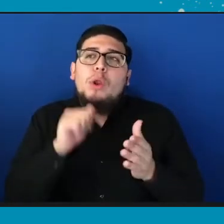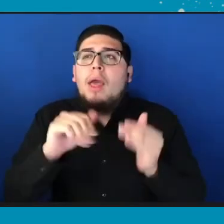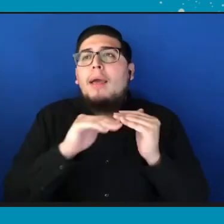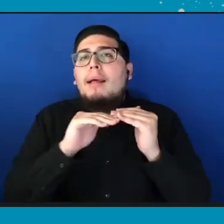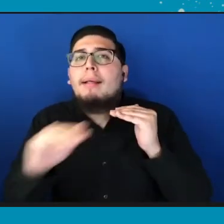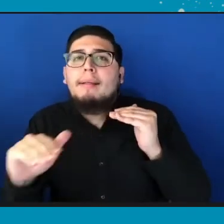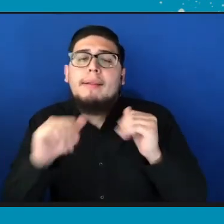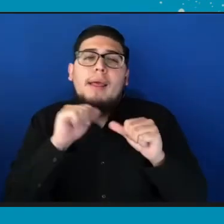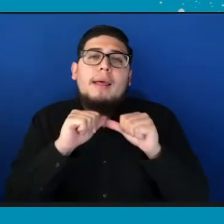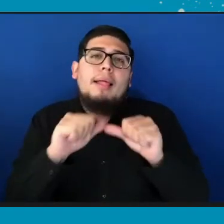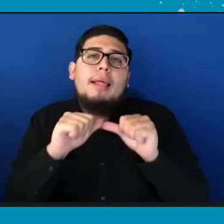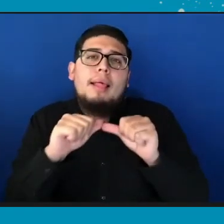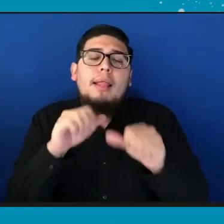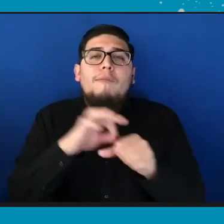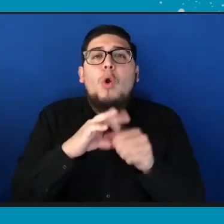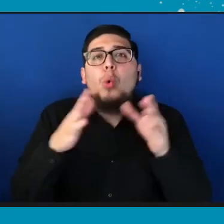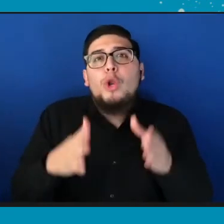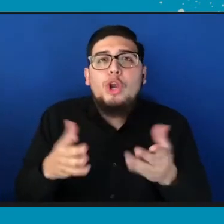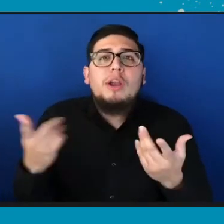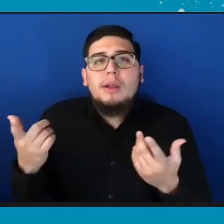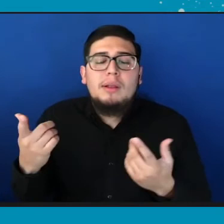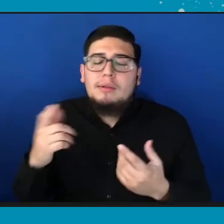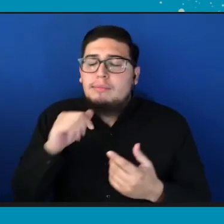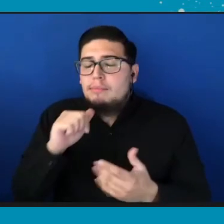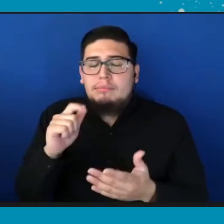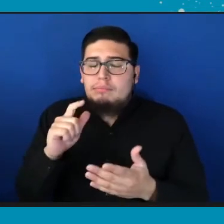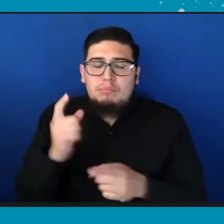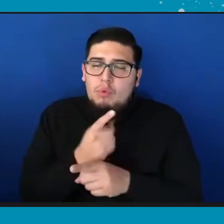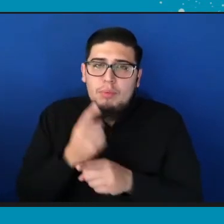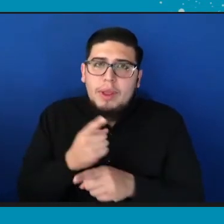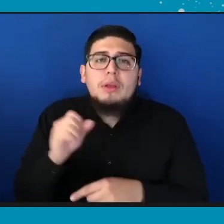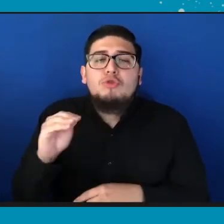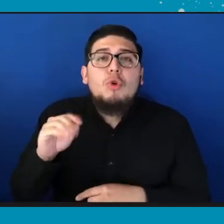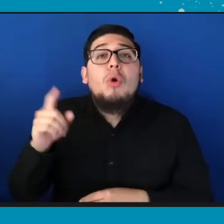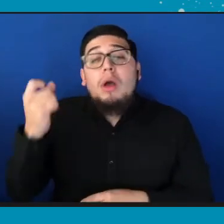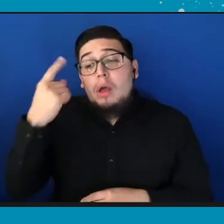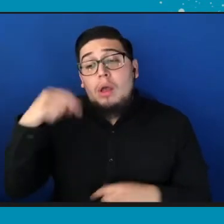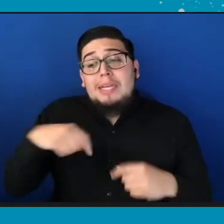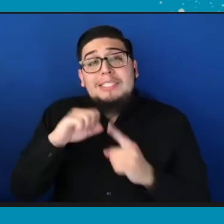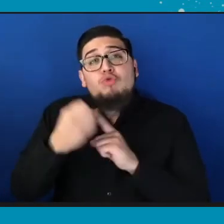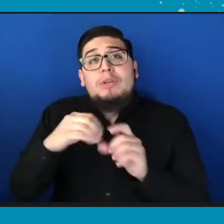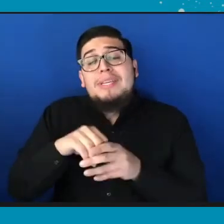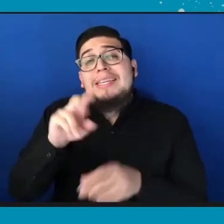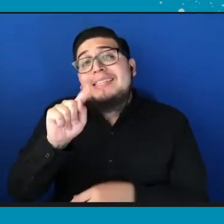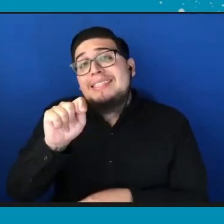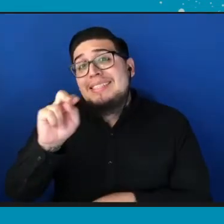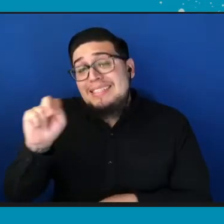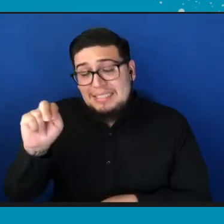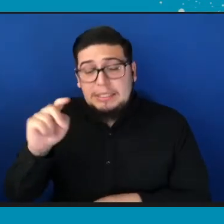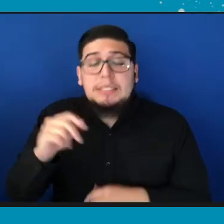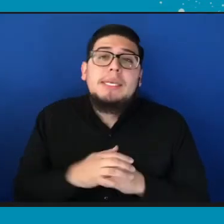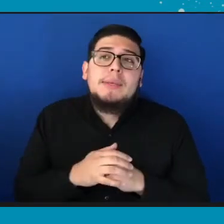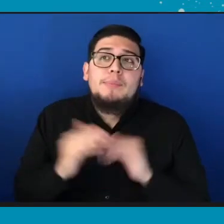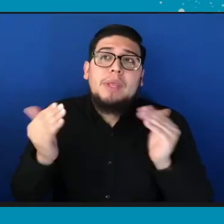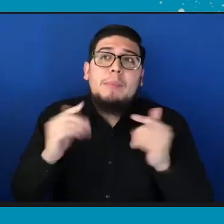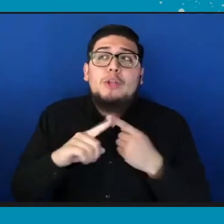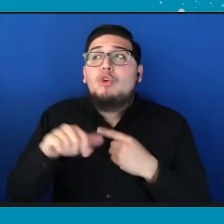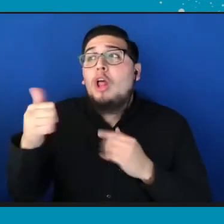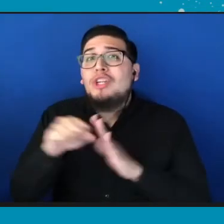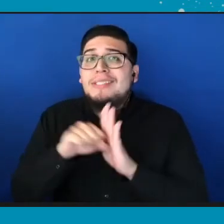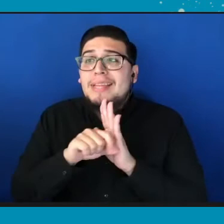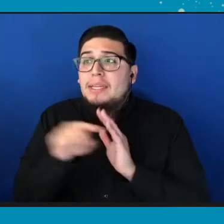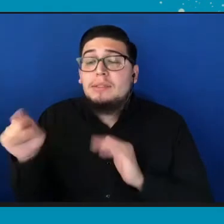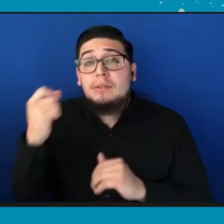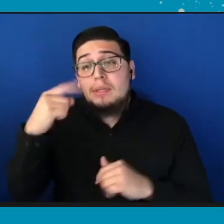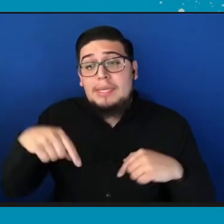kind of classification. So what's interesting about Tennessee, compared to some of the other southern states, is that Tennessee